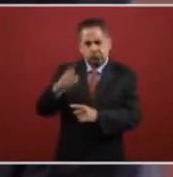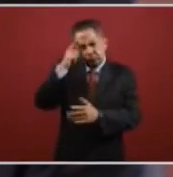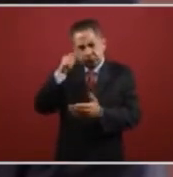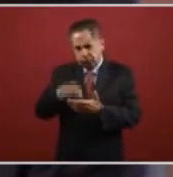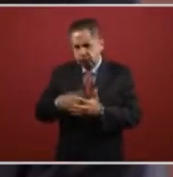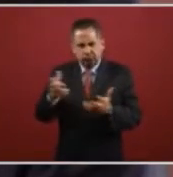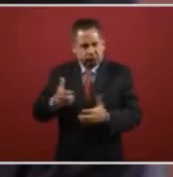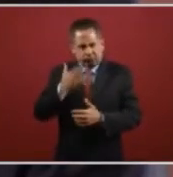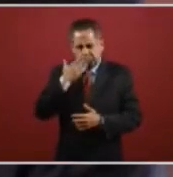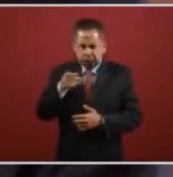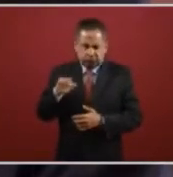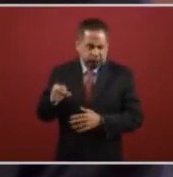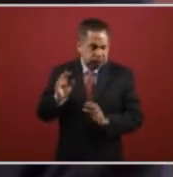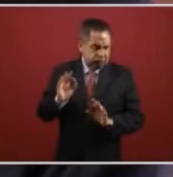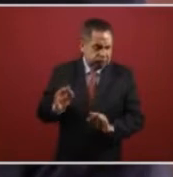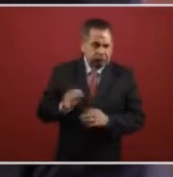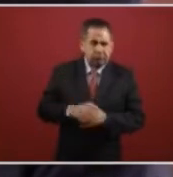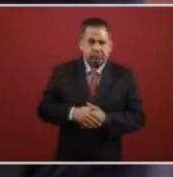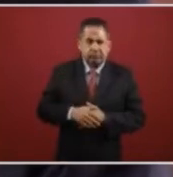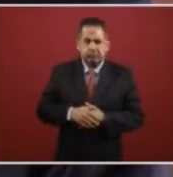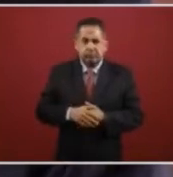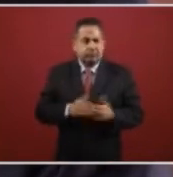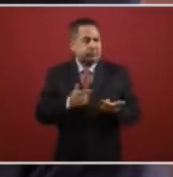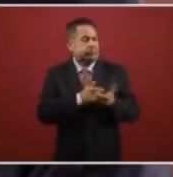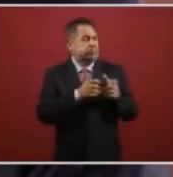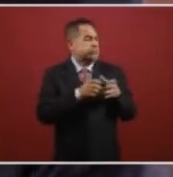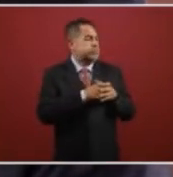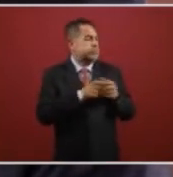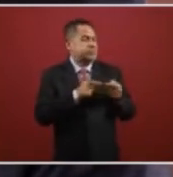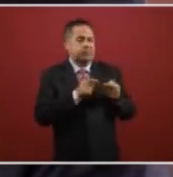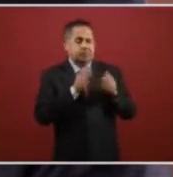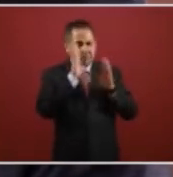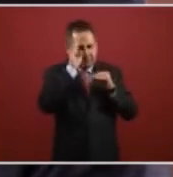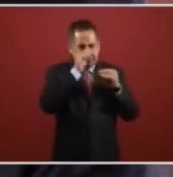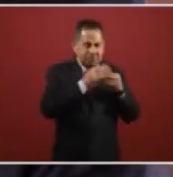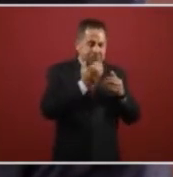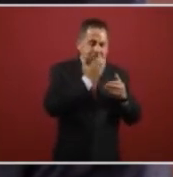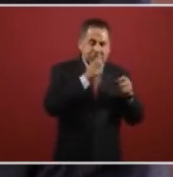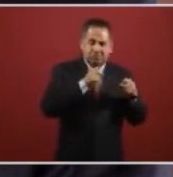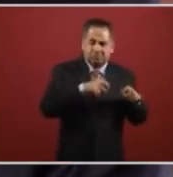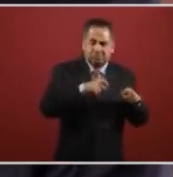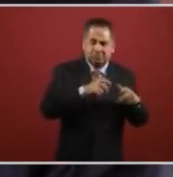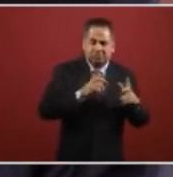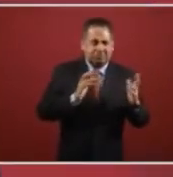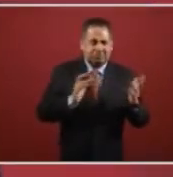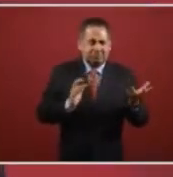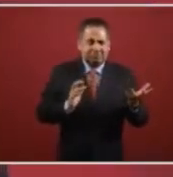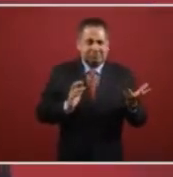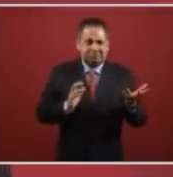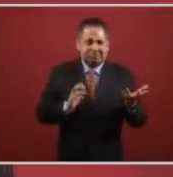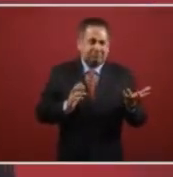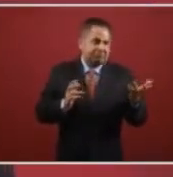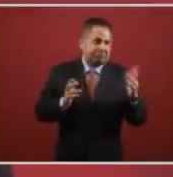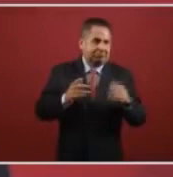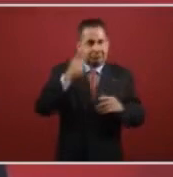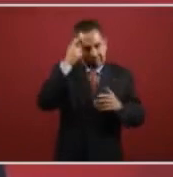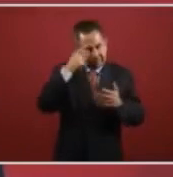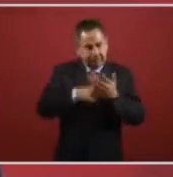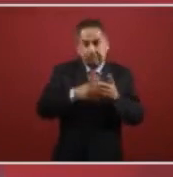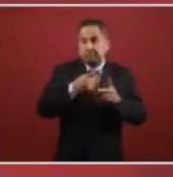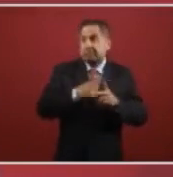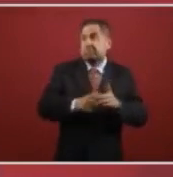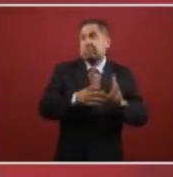I believe she behaved well, but now maybe the conservatives are going to